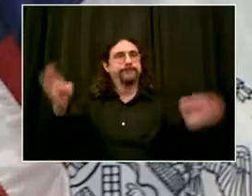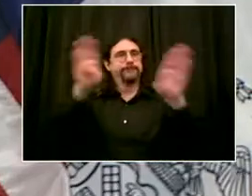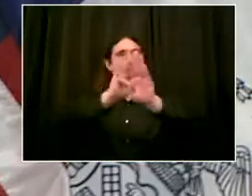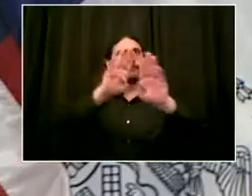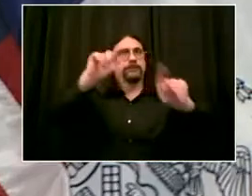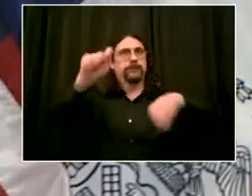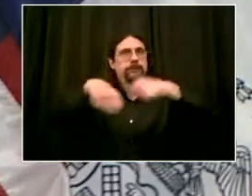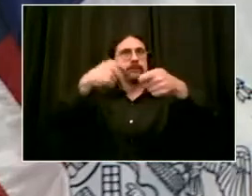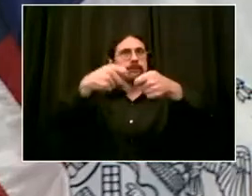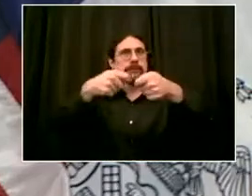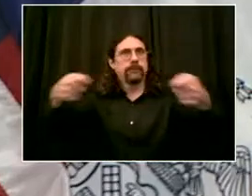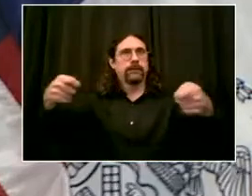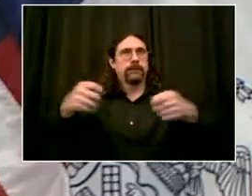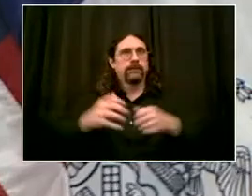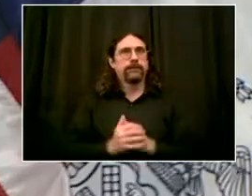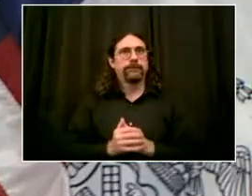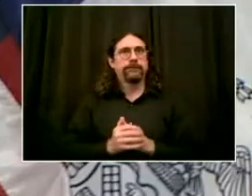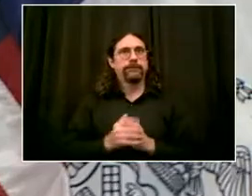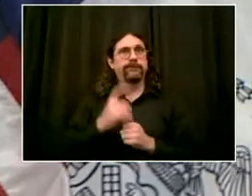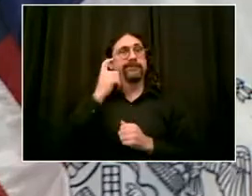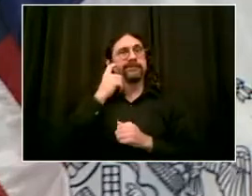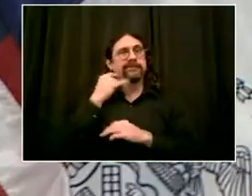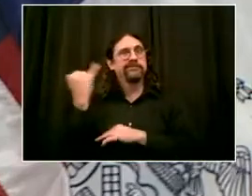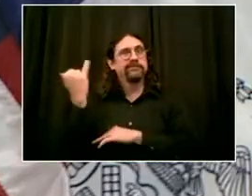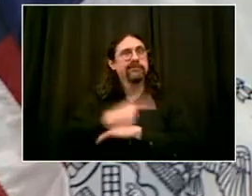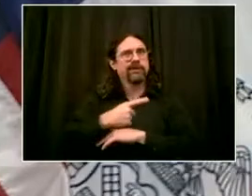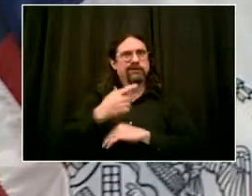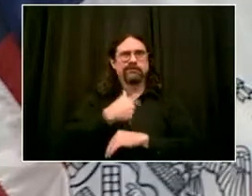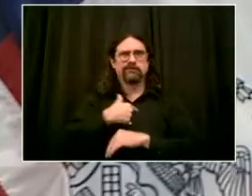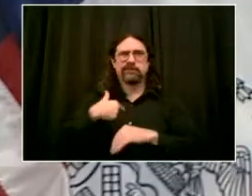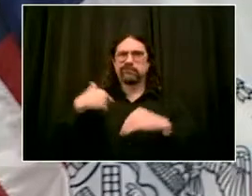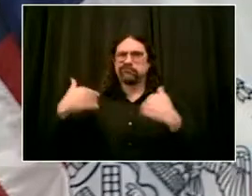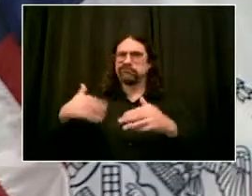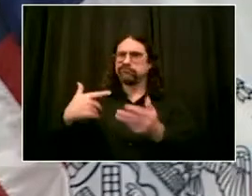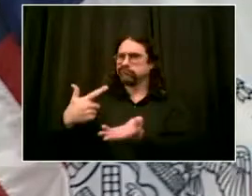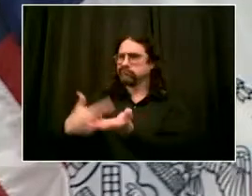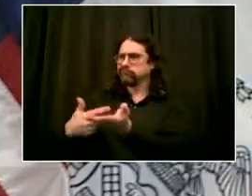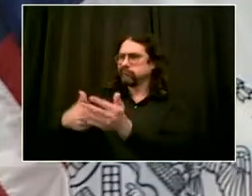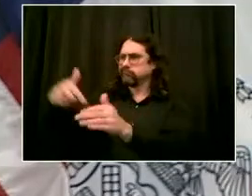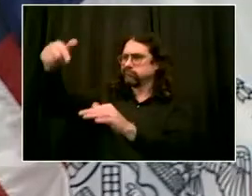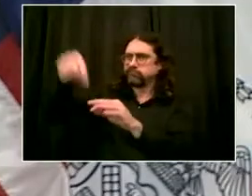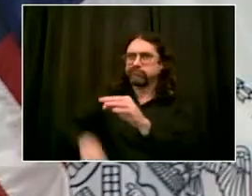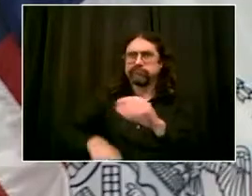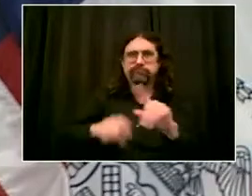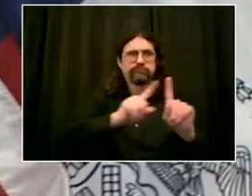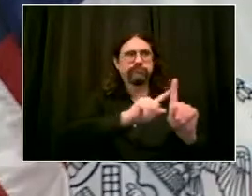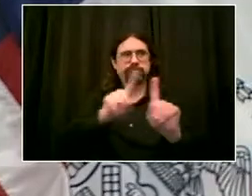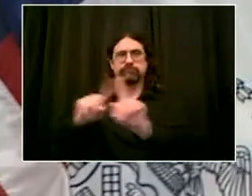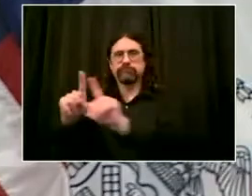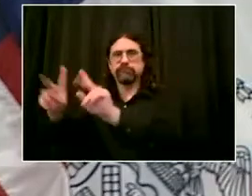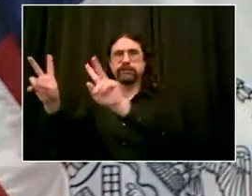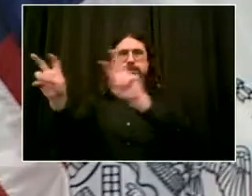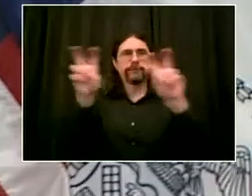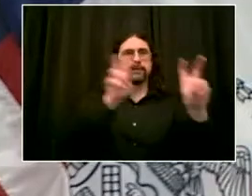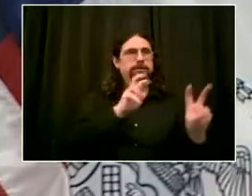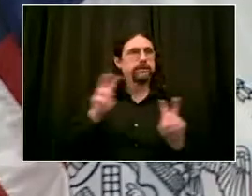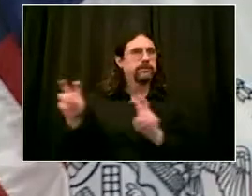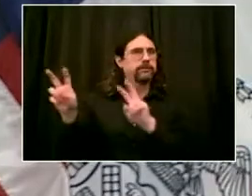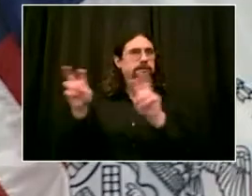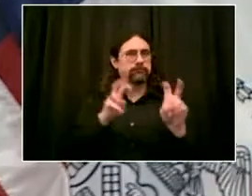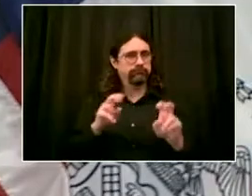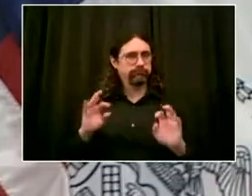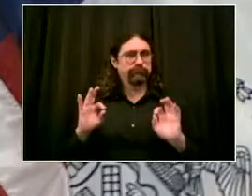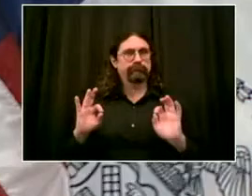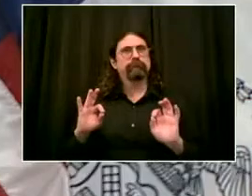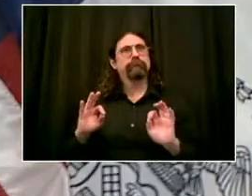holidays we have a chance to really turn the corner but it's up to every one of us the fact is